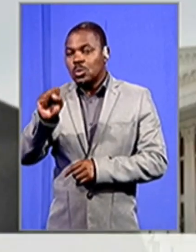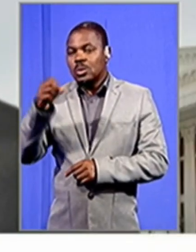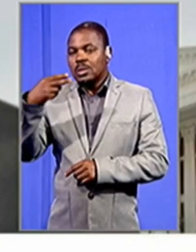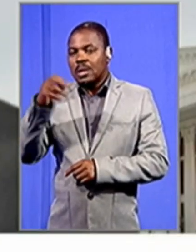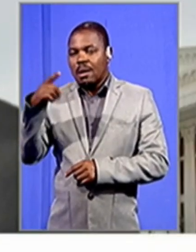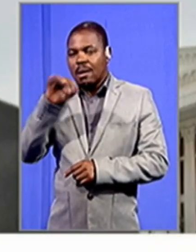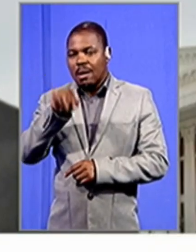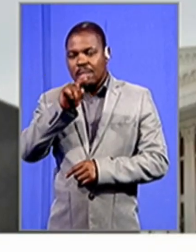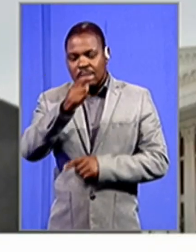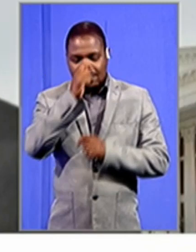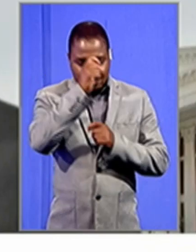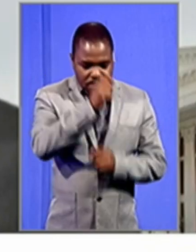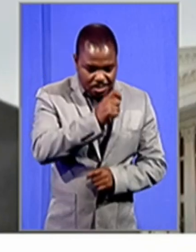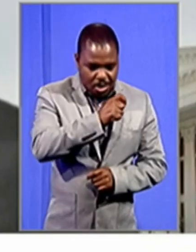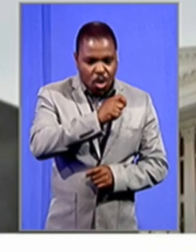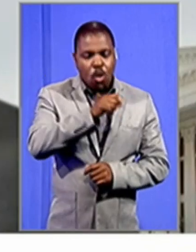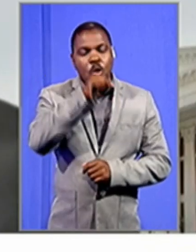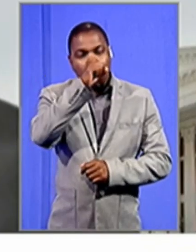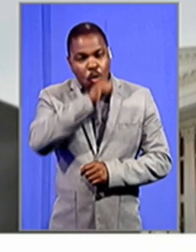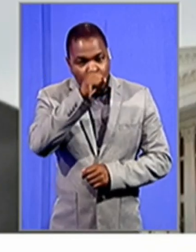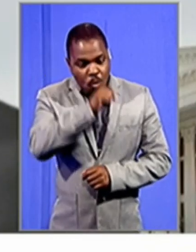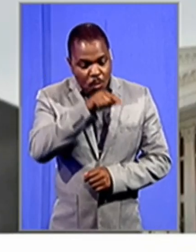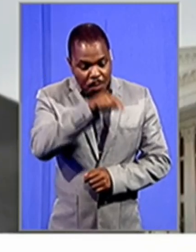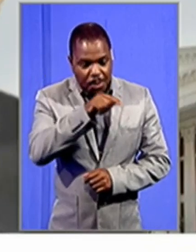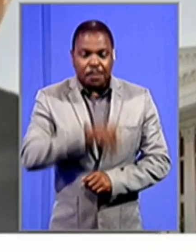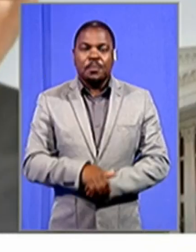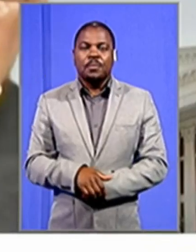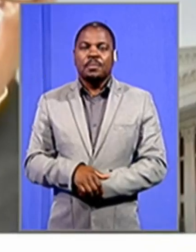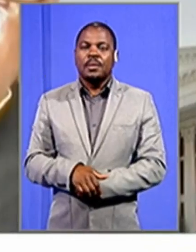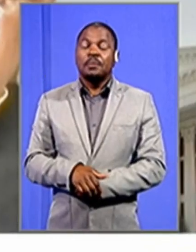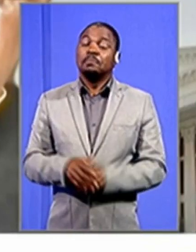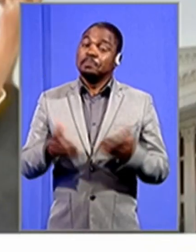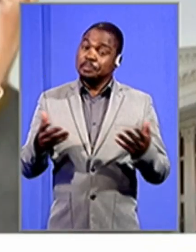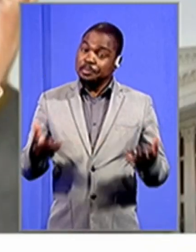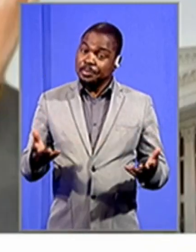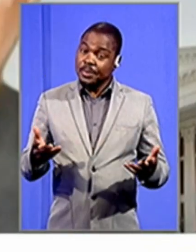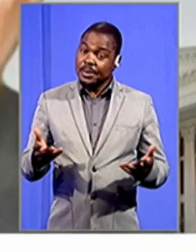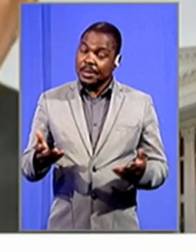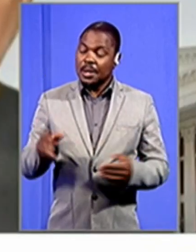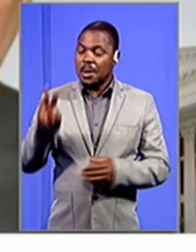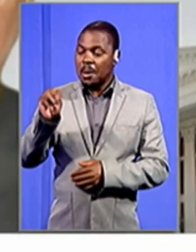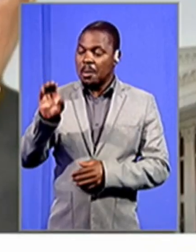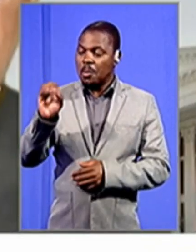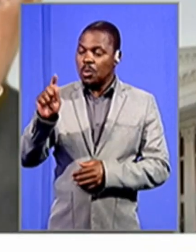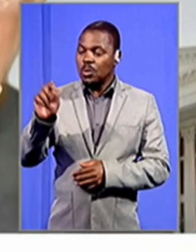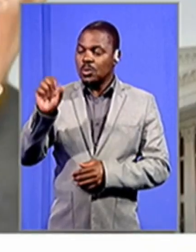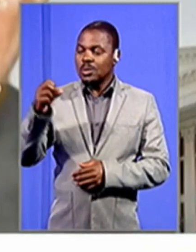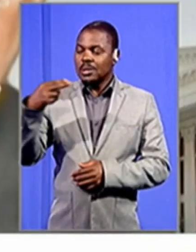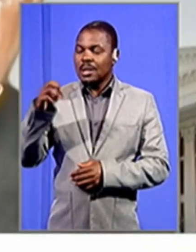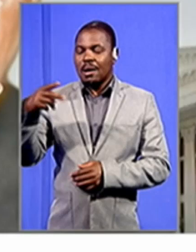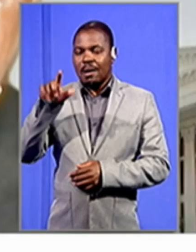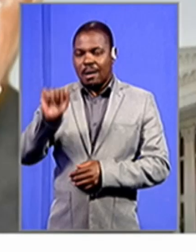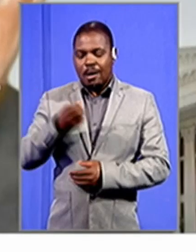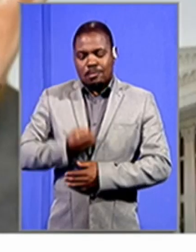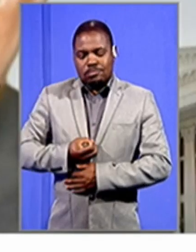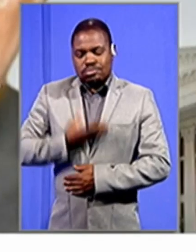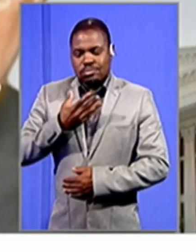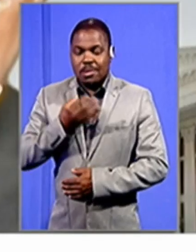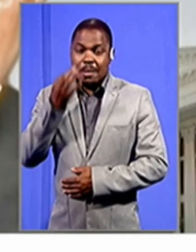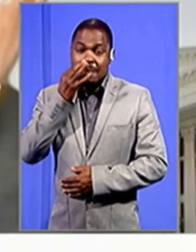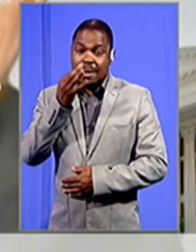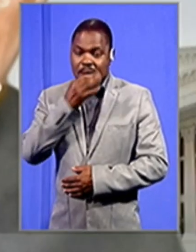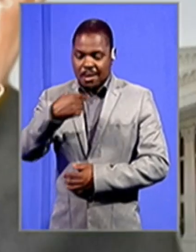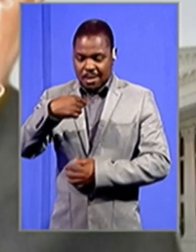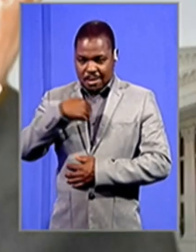kgwebo leba ke batho ba mohale wa letatša ba Motshekga he ba itheta ba re ke rena batho ba